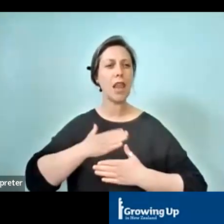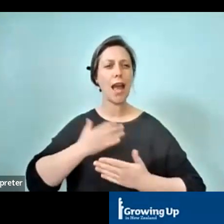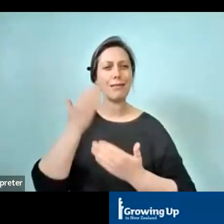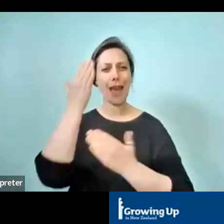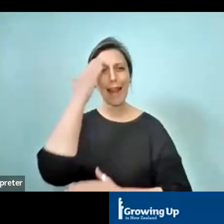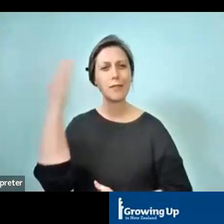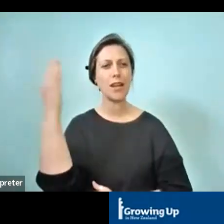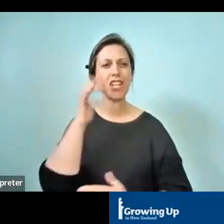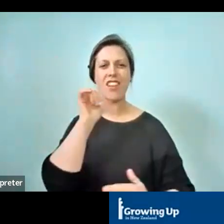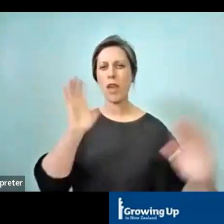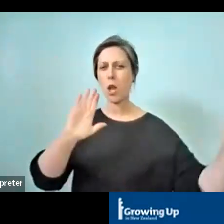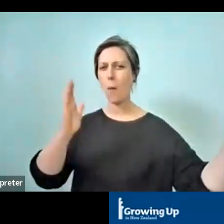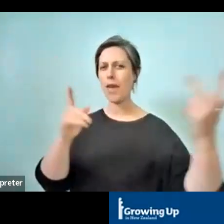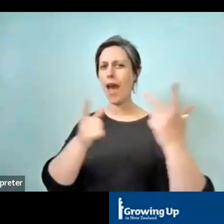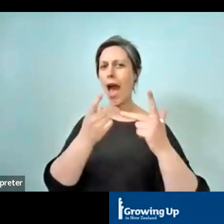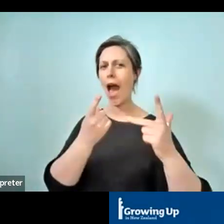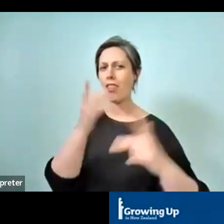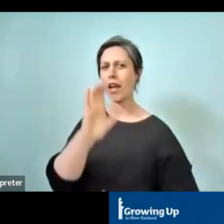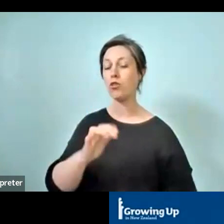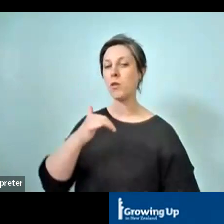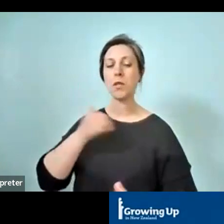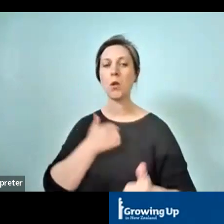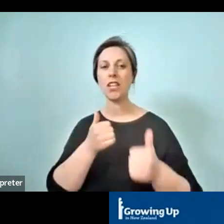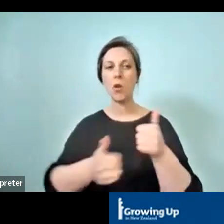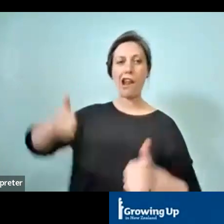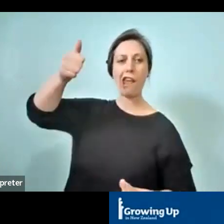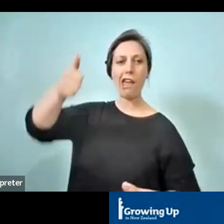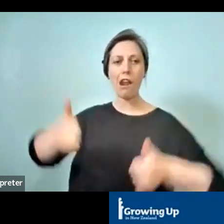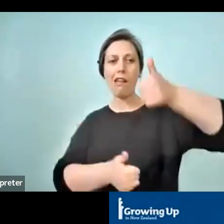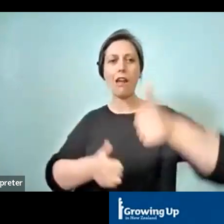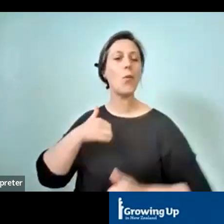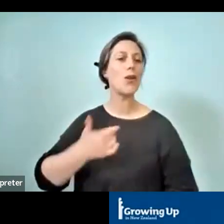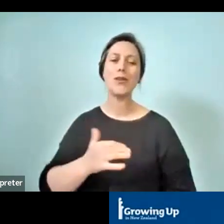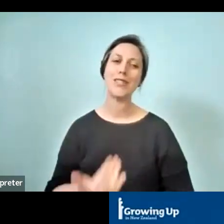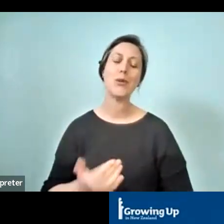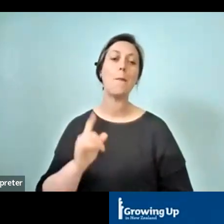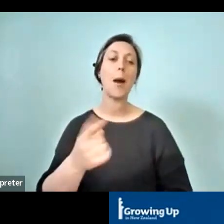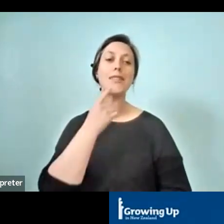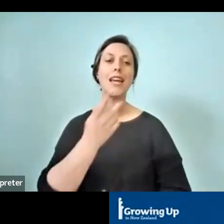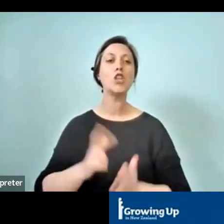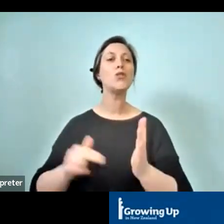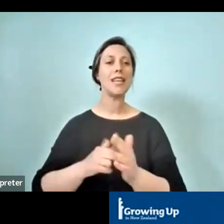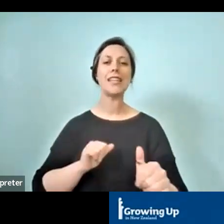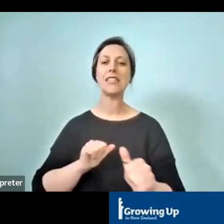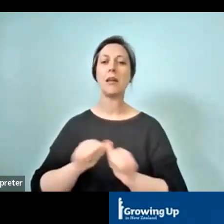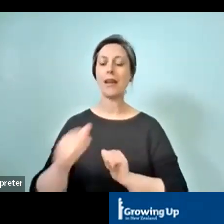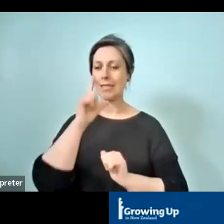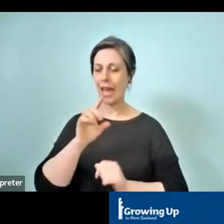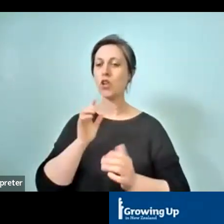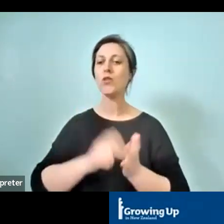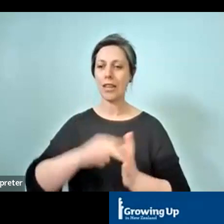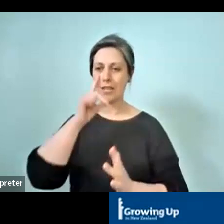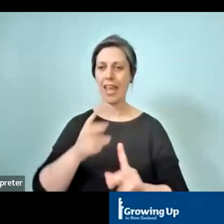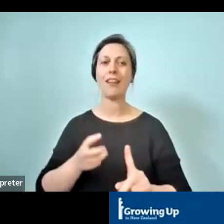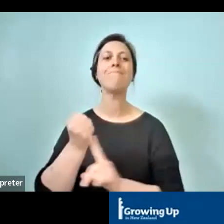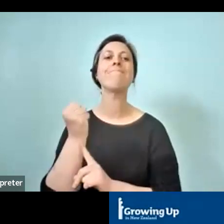to other countries. We don't need to be better than somewhere else. So I'm choosing to interpret it as New Zealand's the best that it can be. We are